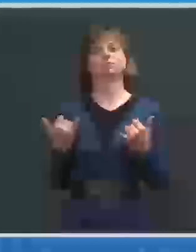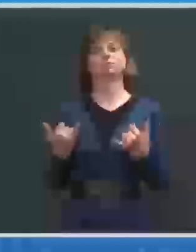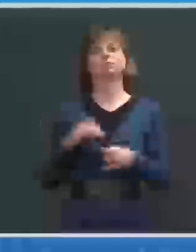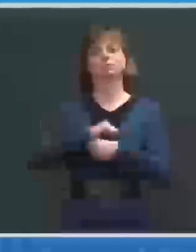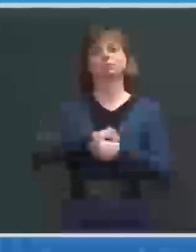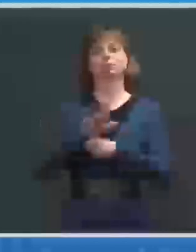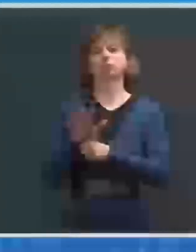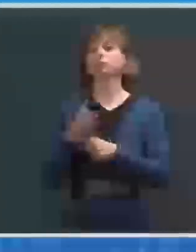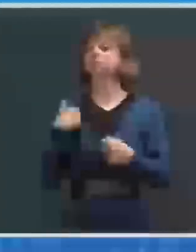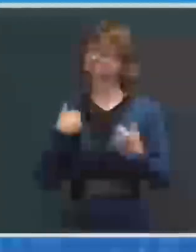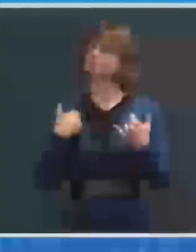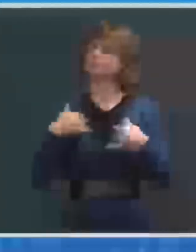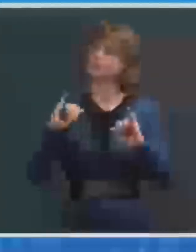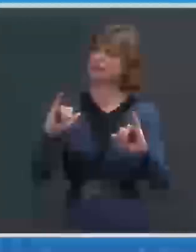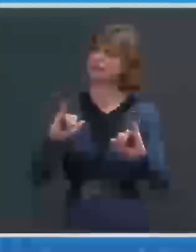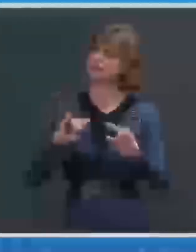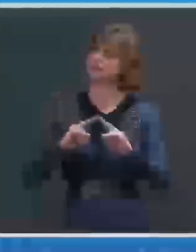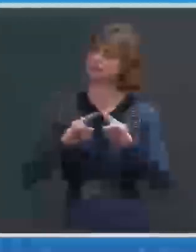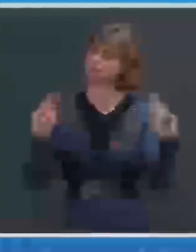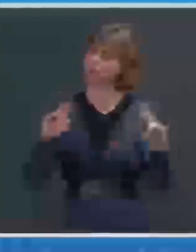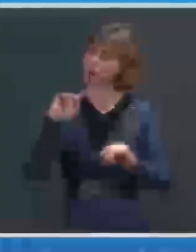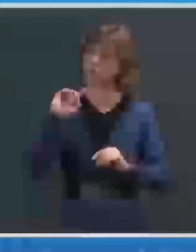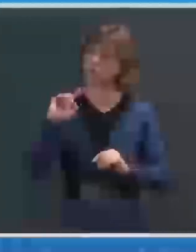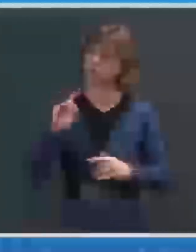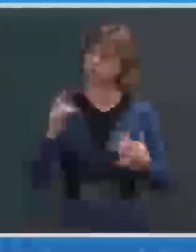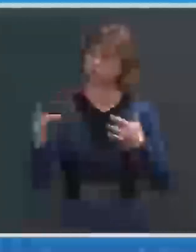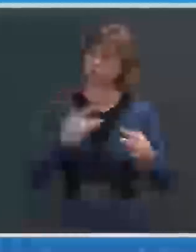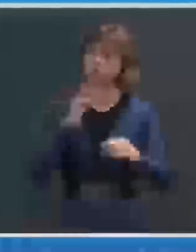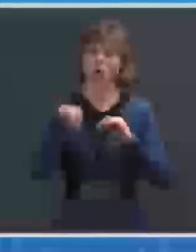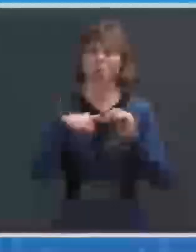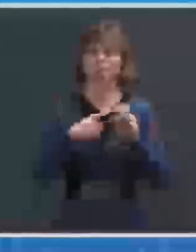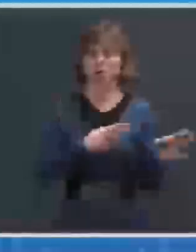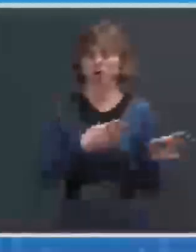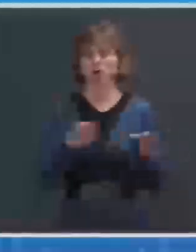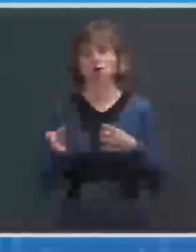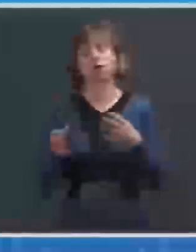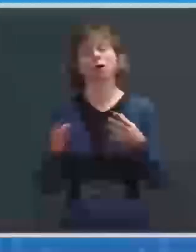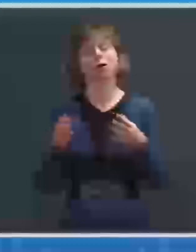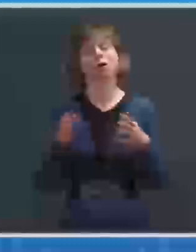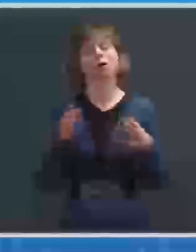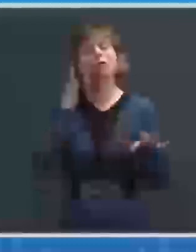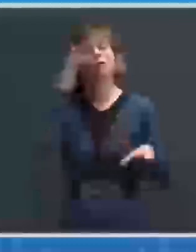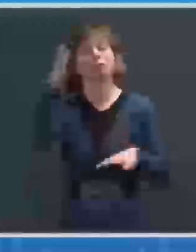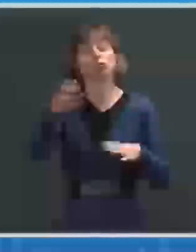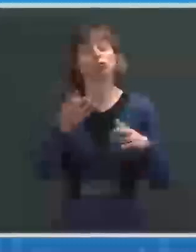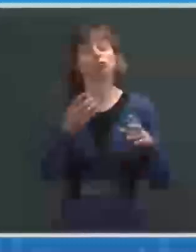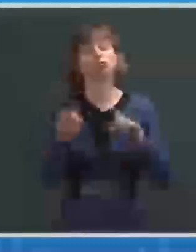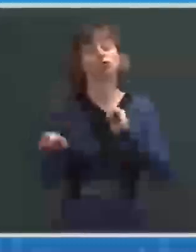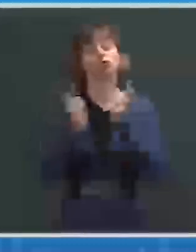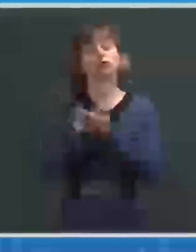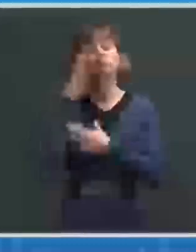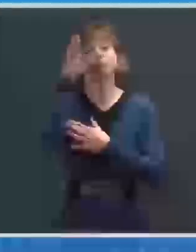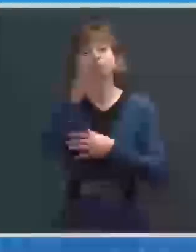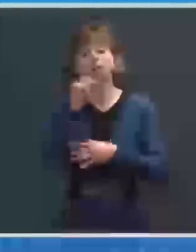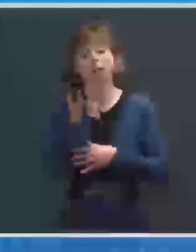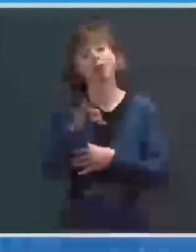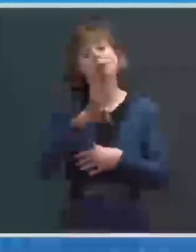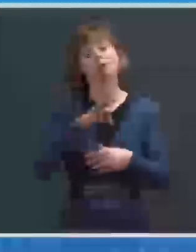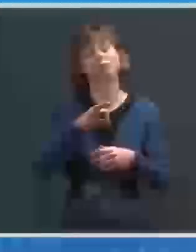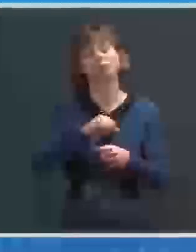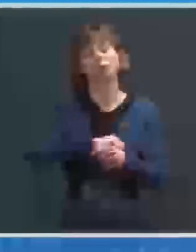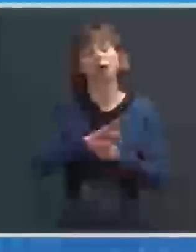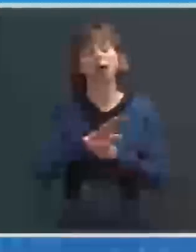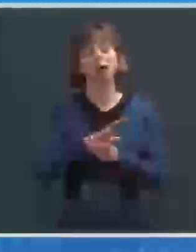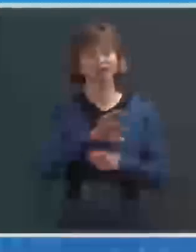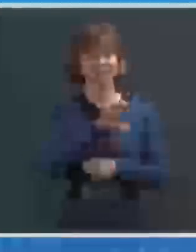deeply concerned about a potential shift in the trajectory of the pandemic. The latest CDC data continue to suggest that recent